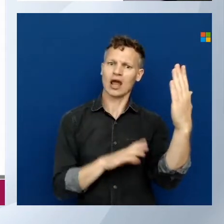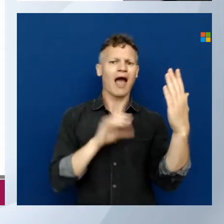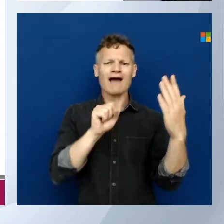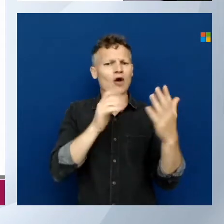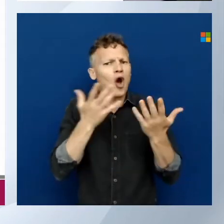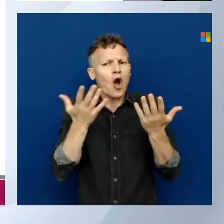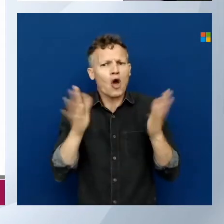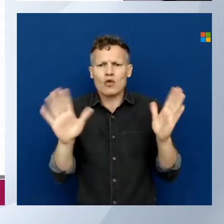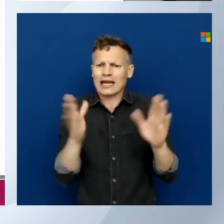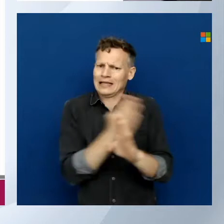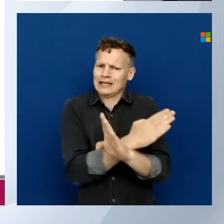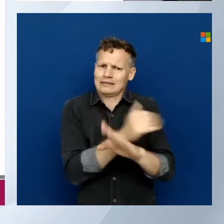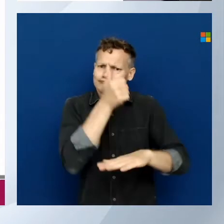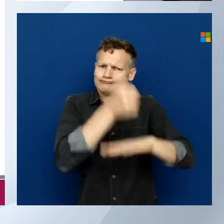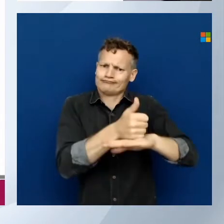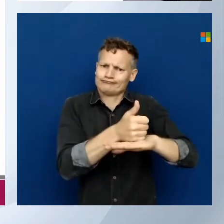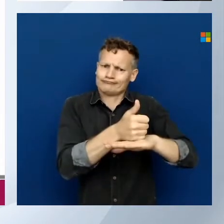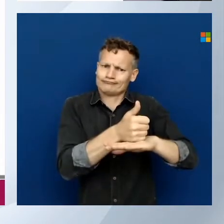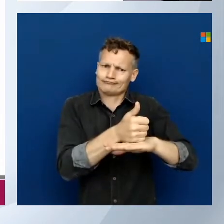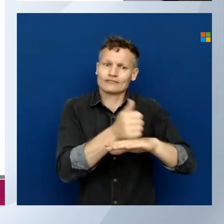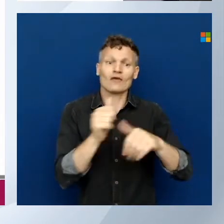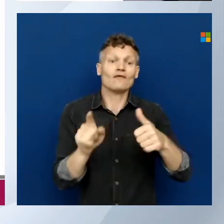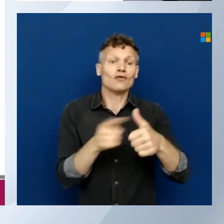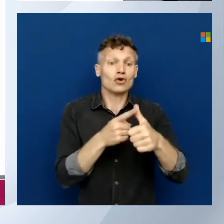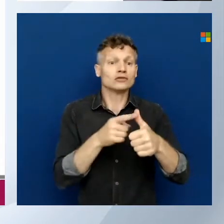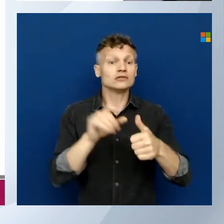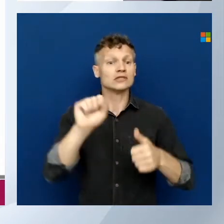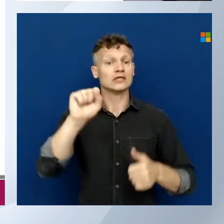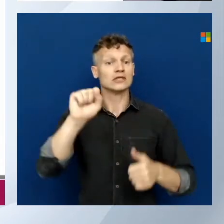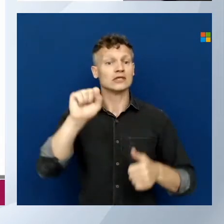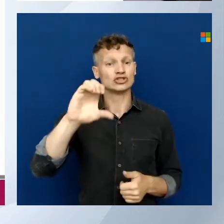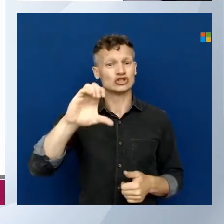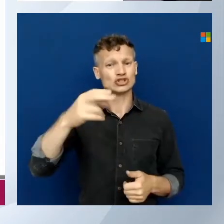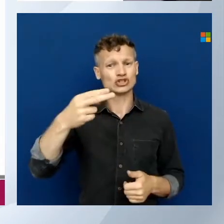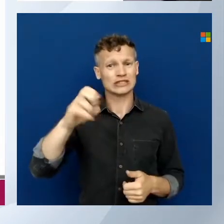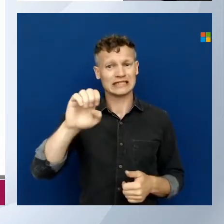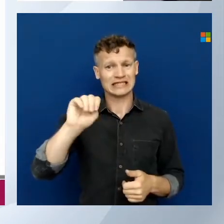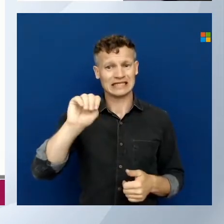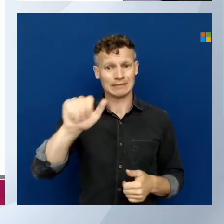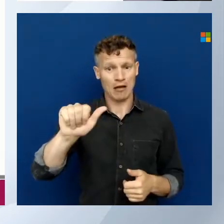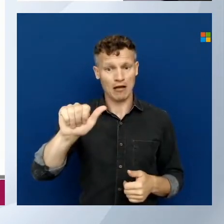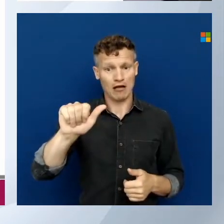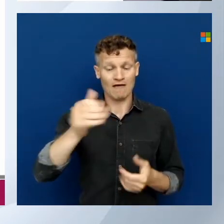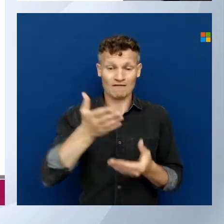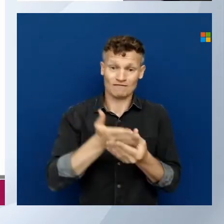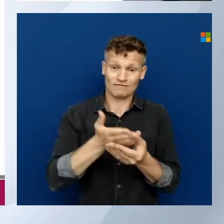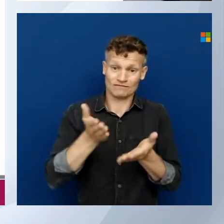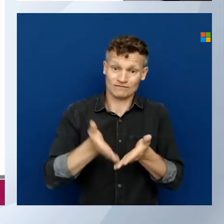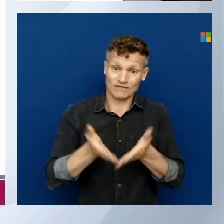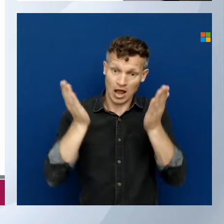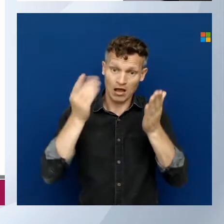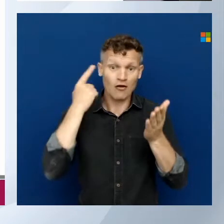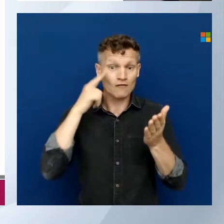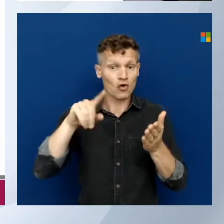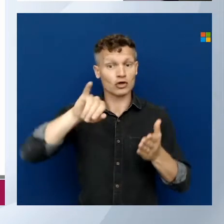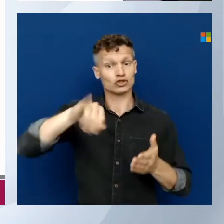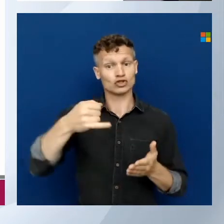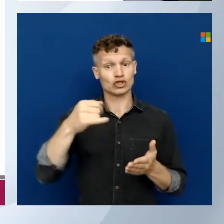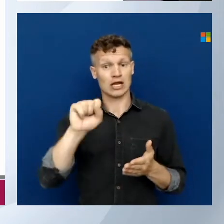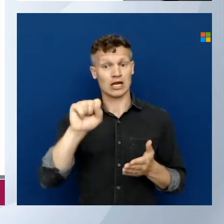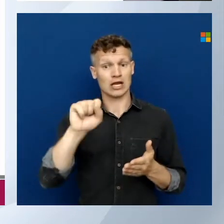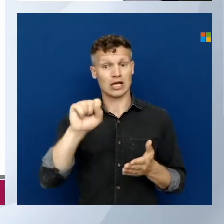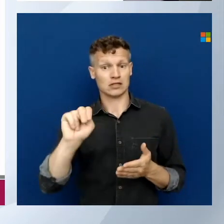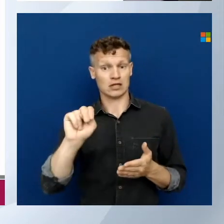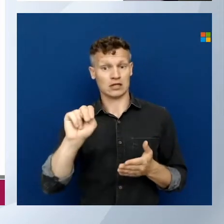basically is a link to the schema file for your JSON template. Next up is